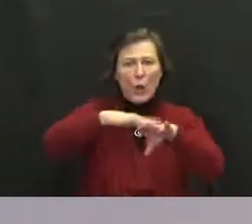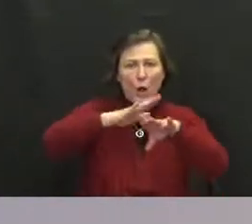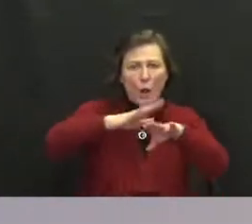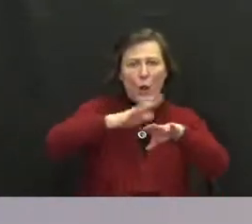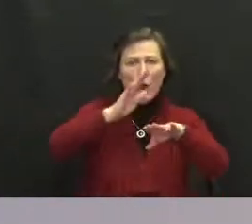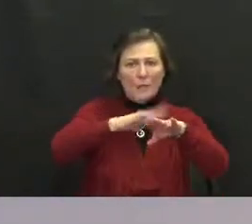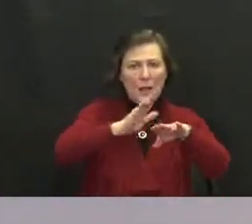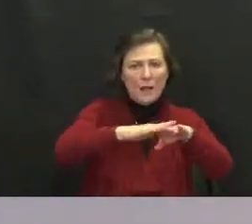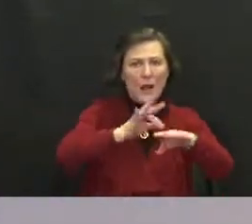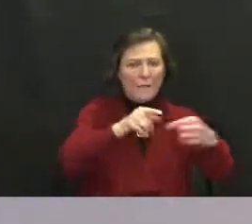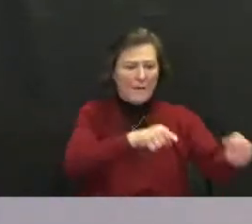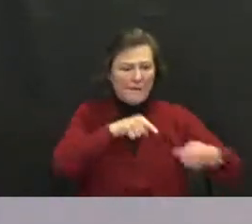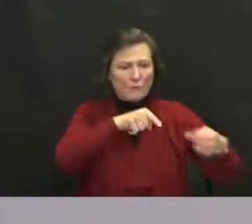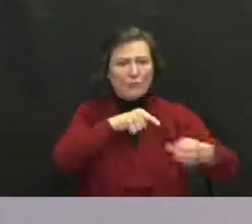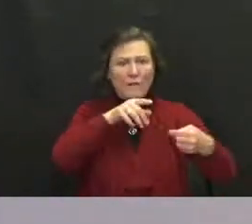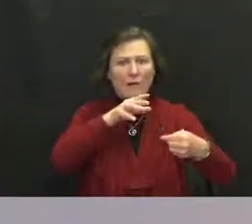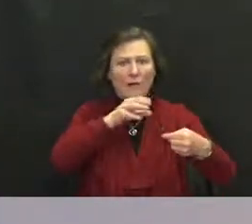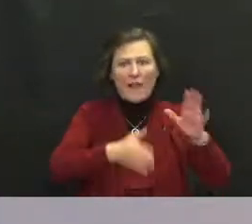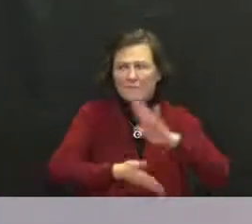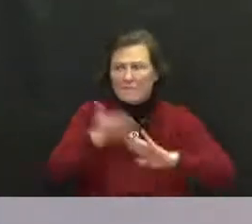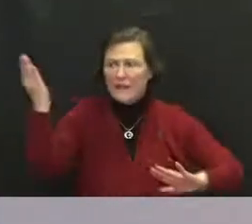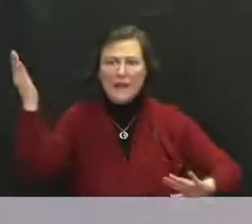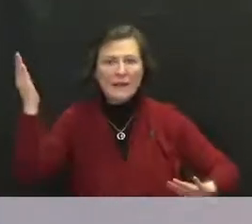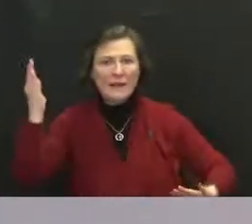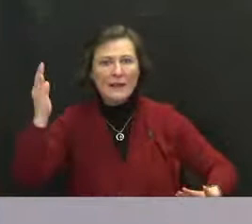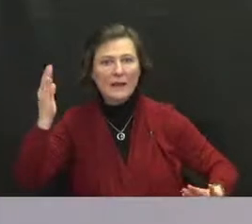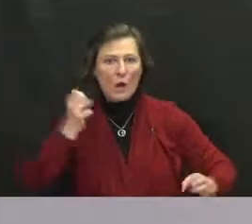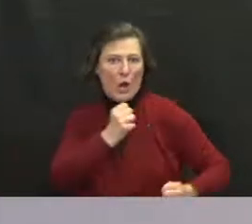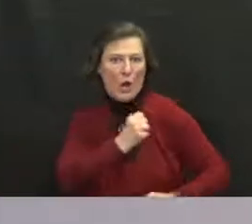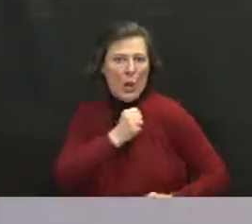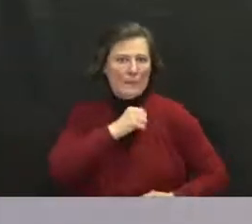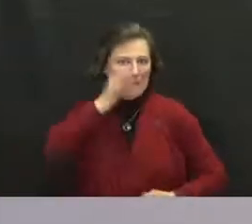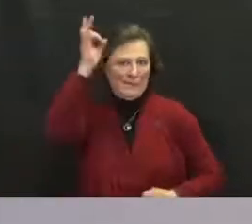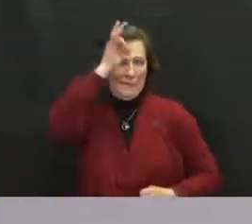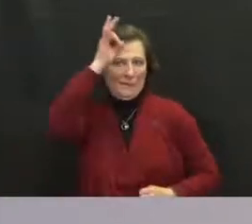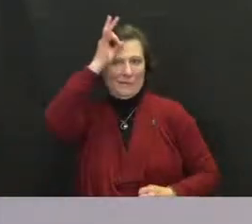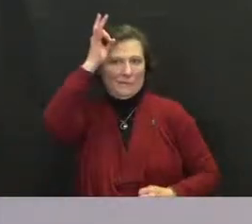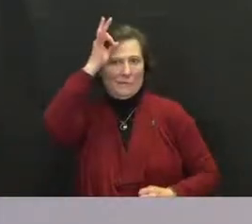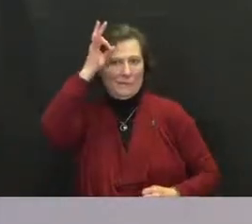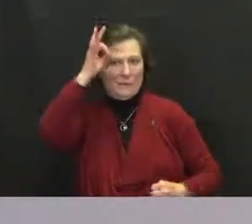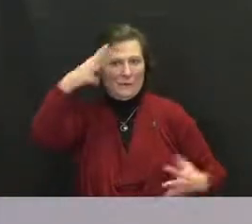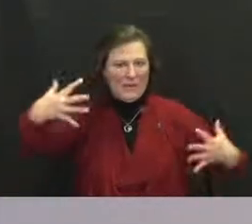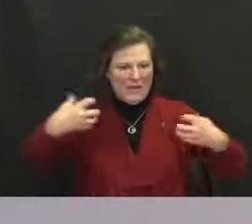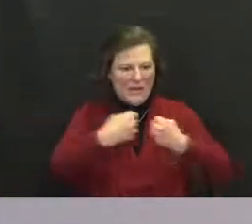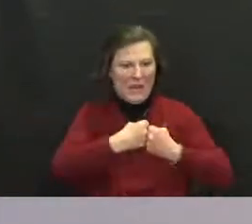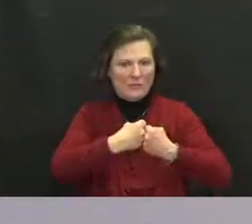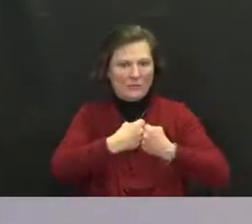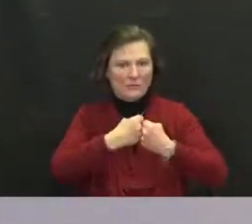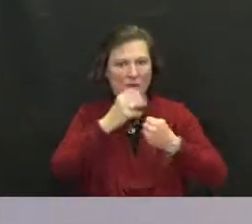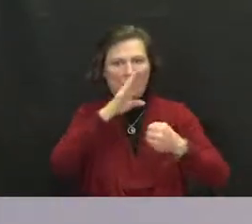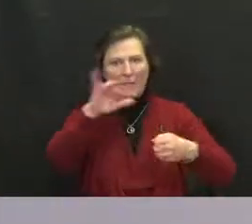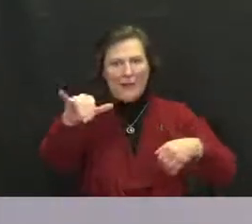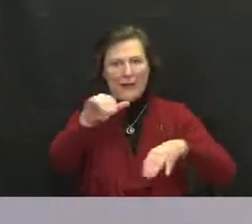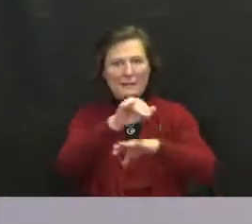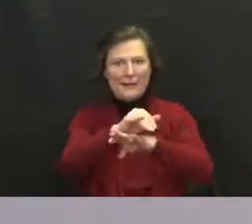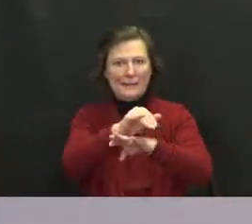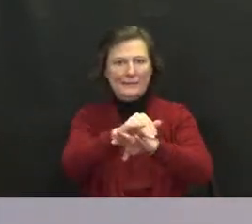and flight, where ignorant armies clash by night.